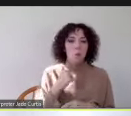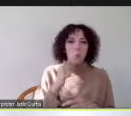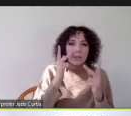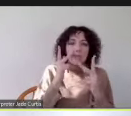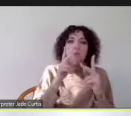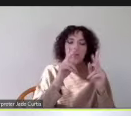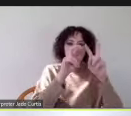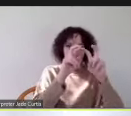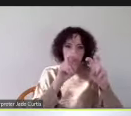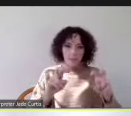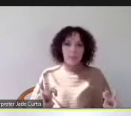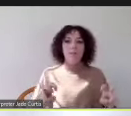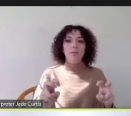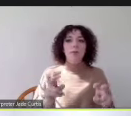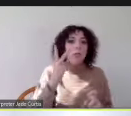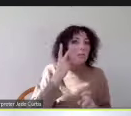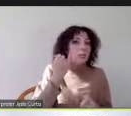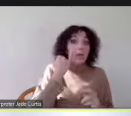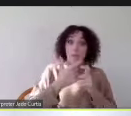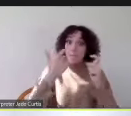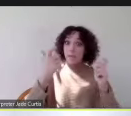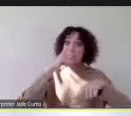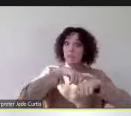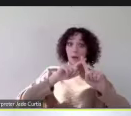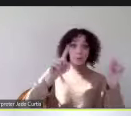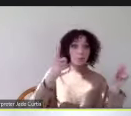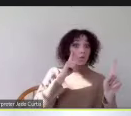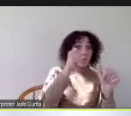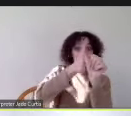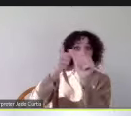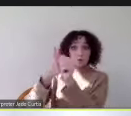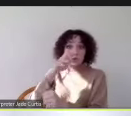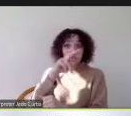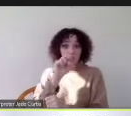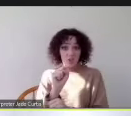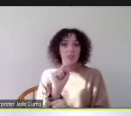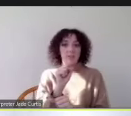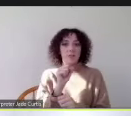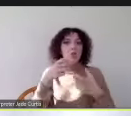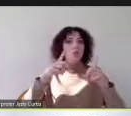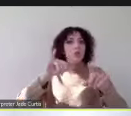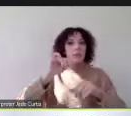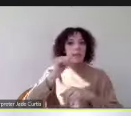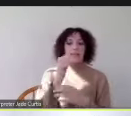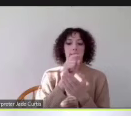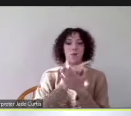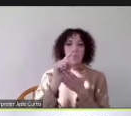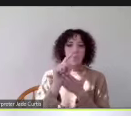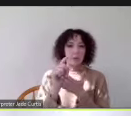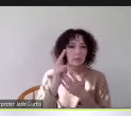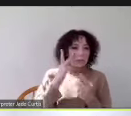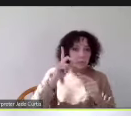whether there was significant time variances for these genes during these 10 weeks of the